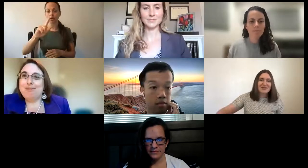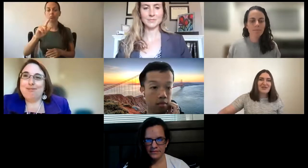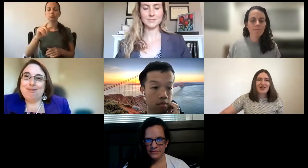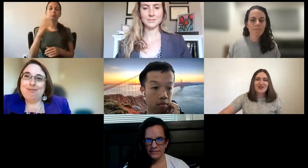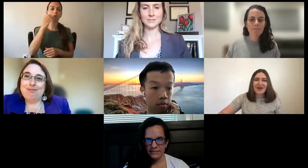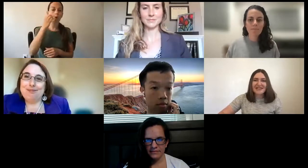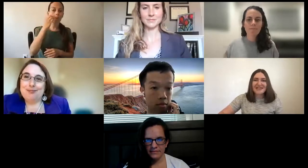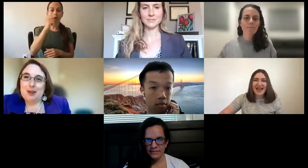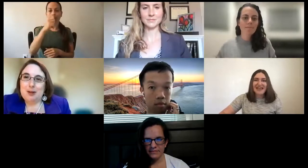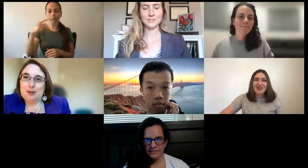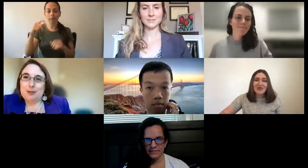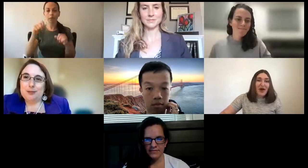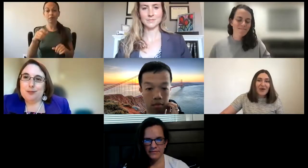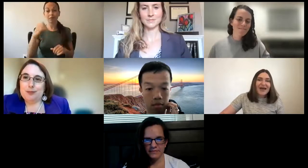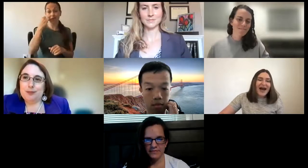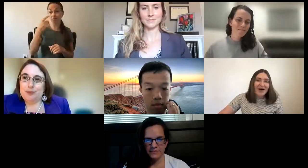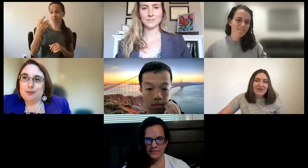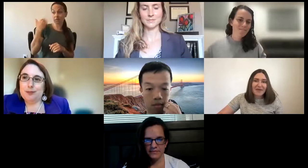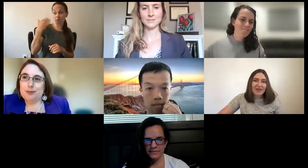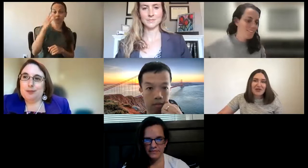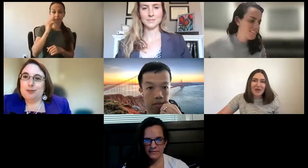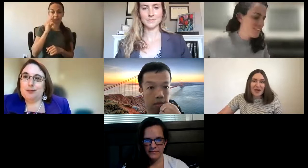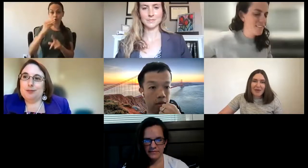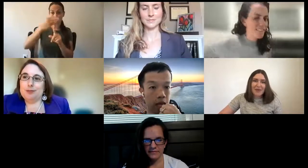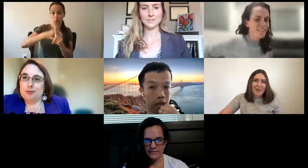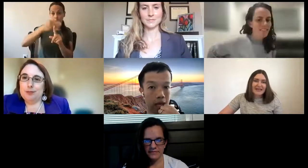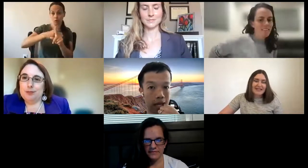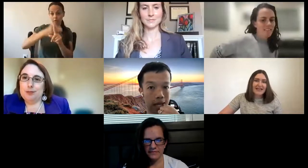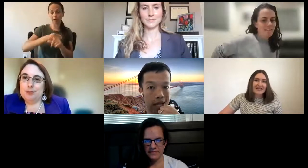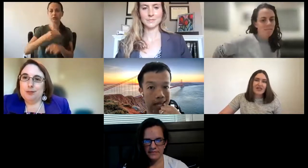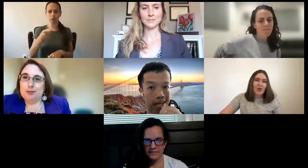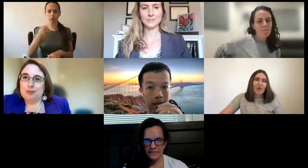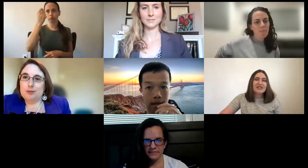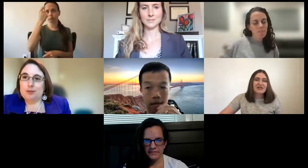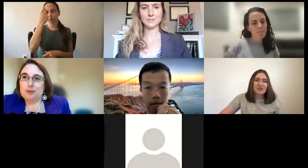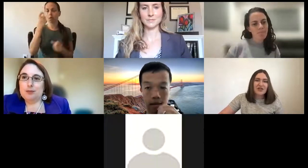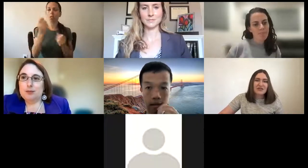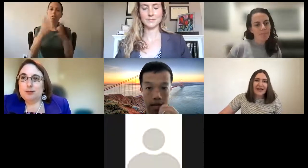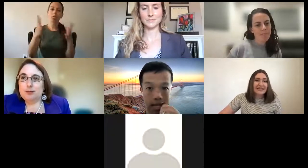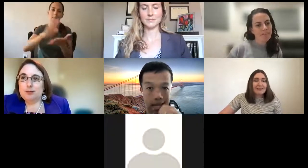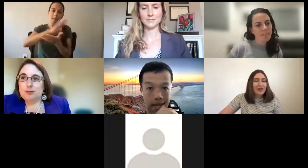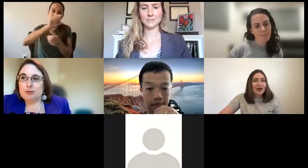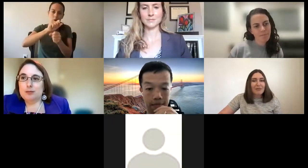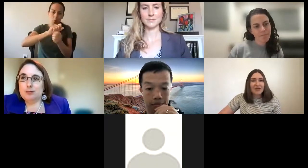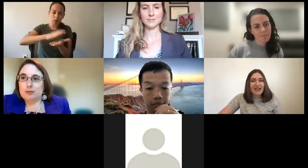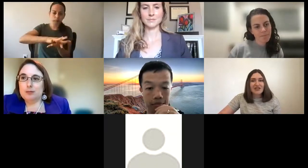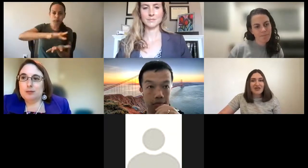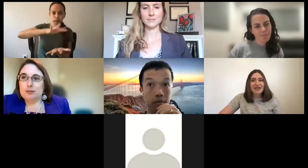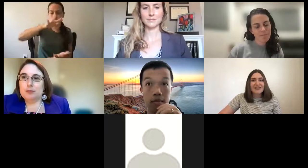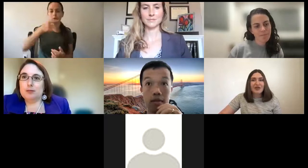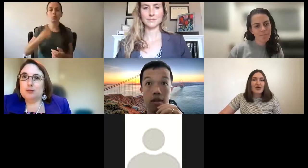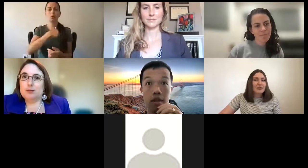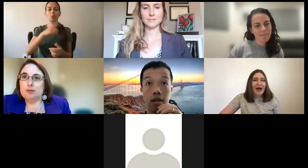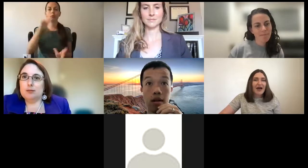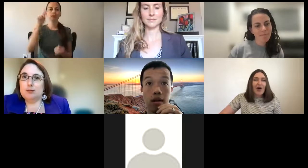part of the reason why you're joining us today, then you know how time-consuming and paper-based it is. So what we do is we just make it simpler and more